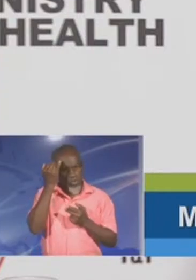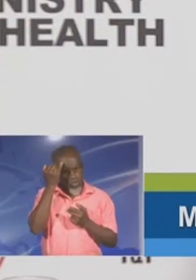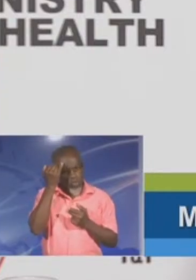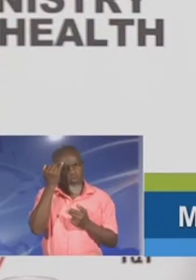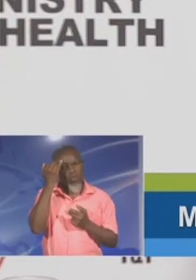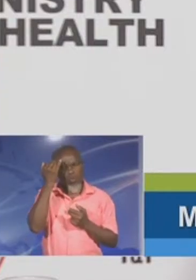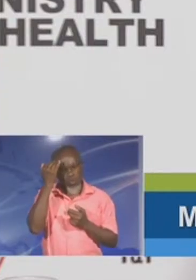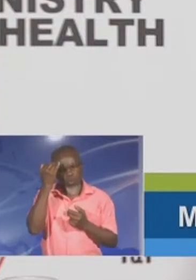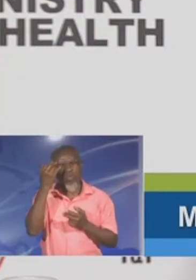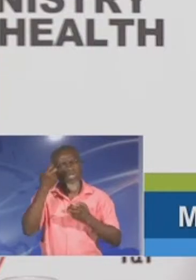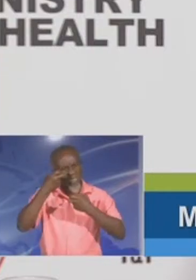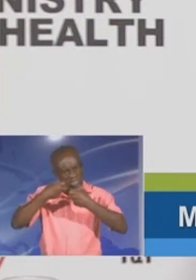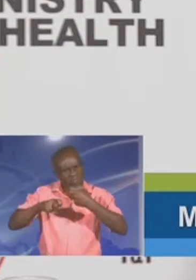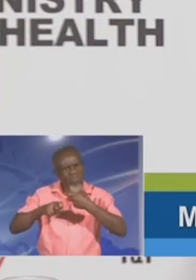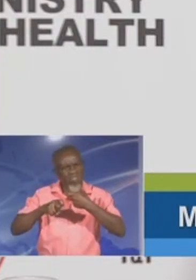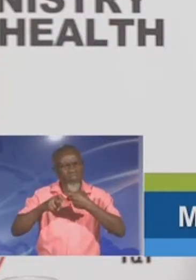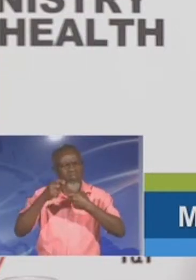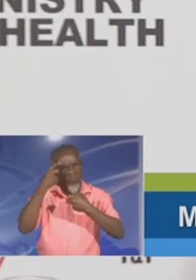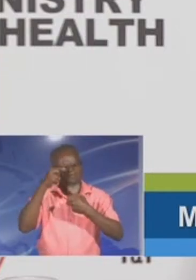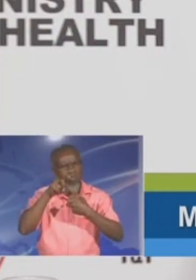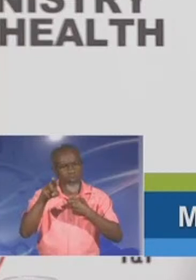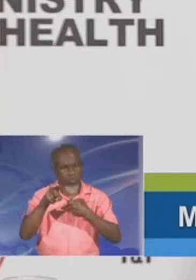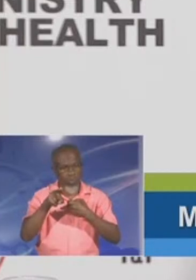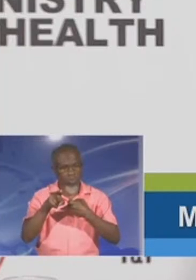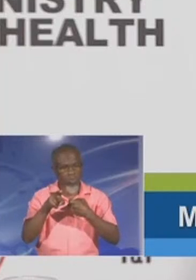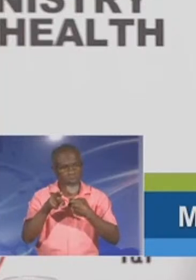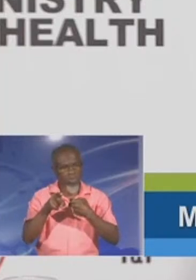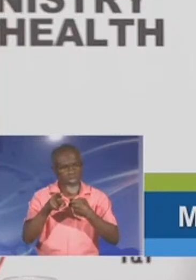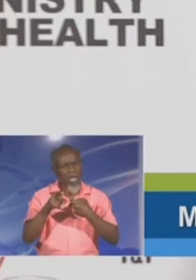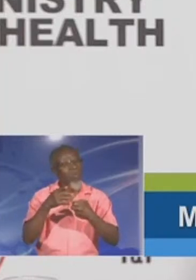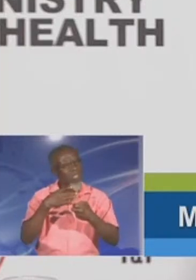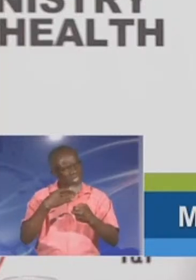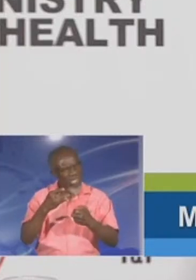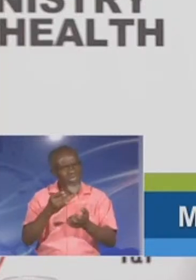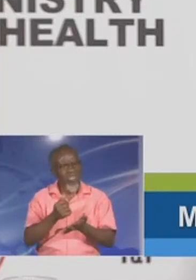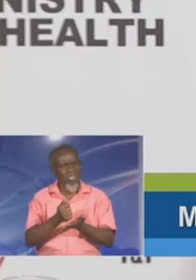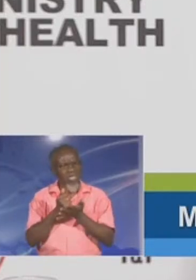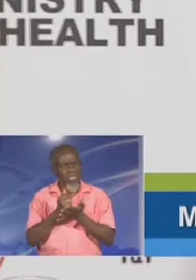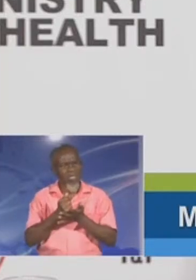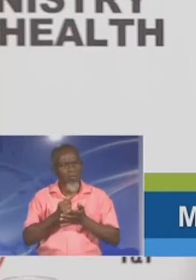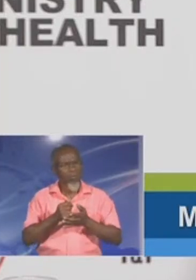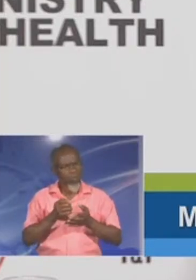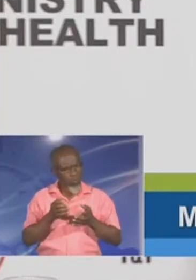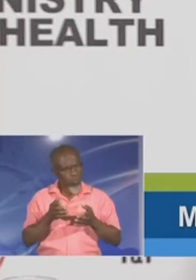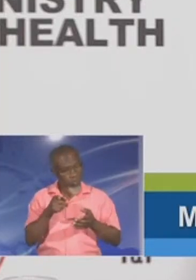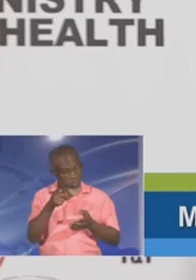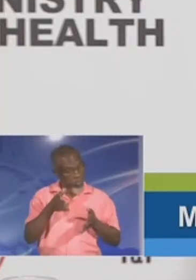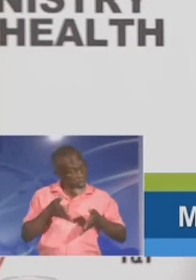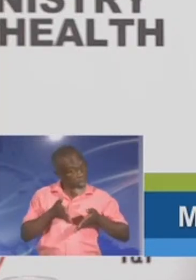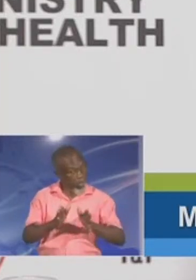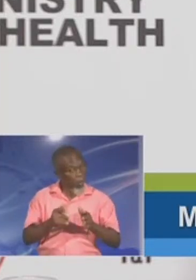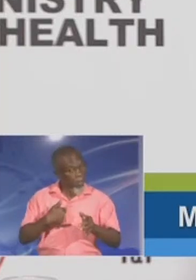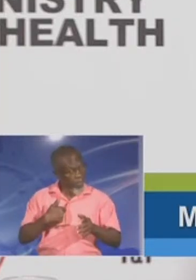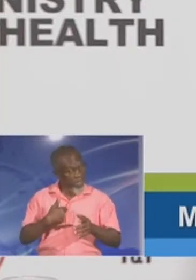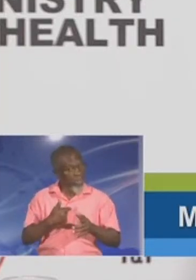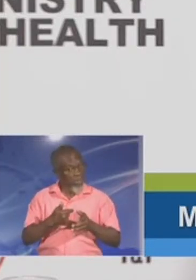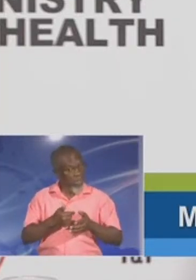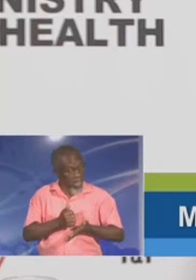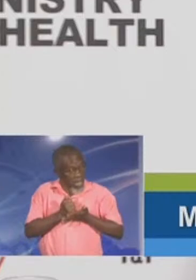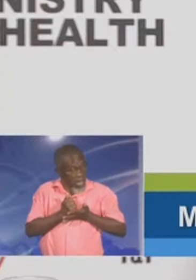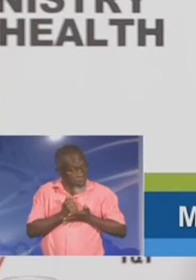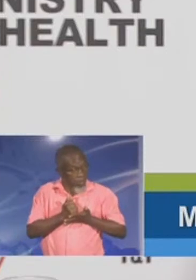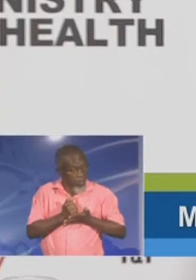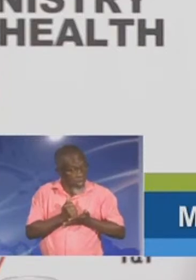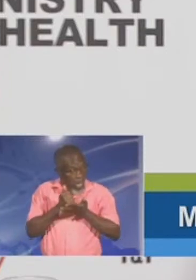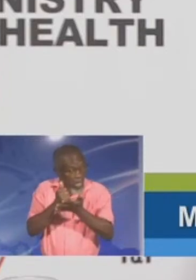difficult for you, and I would like to be able to help you. Would you allow me to assist you in getting some